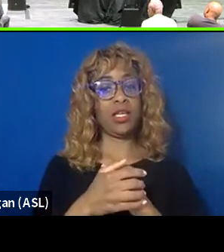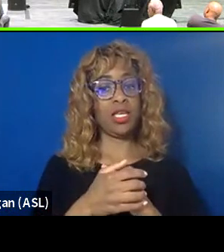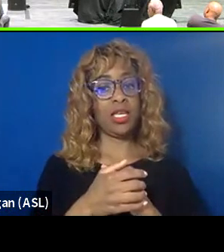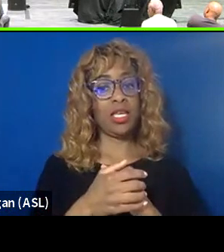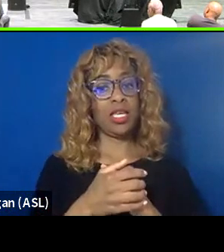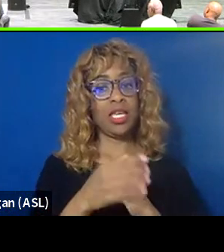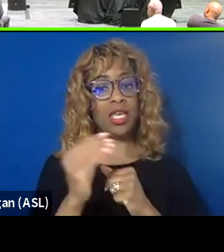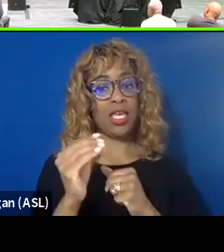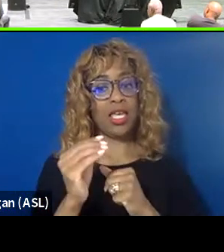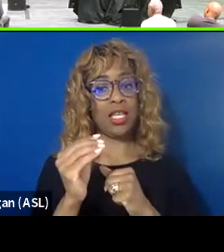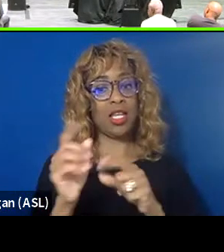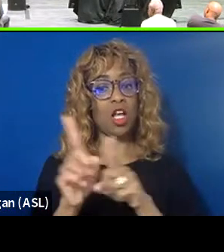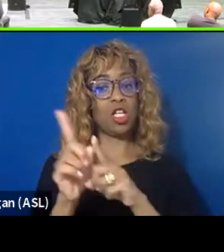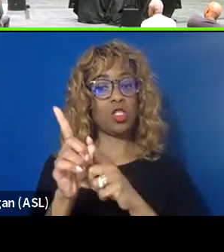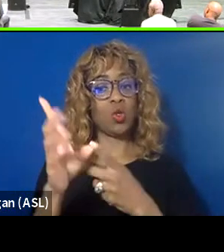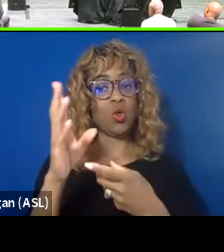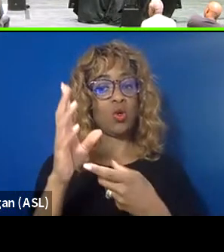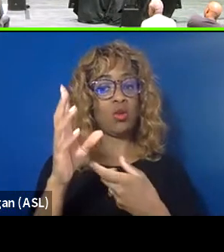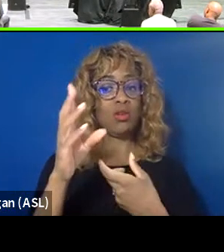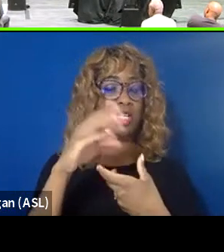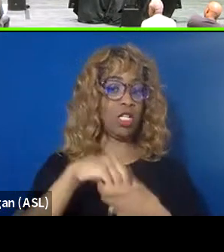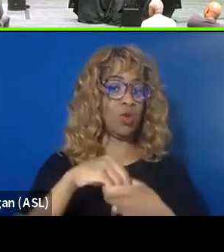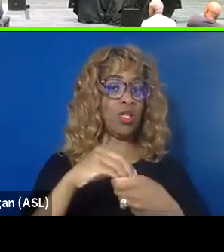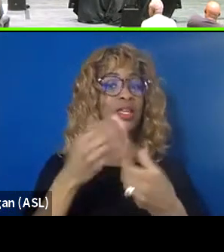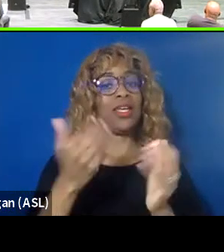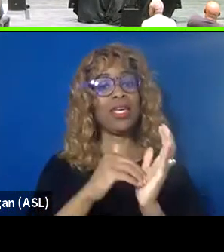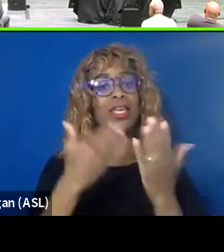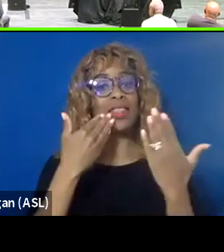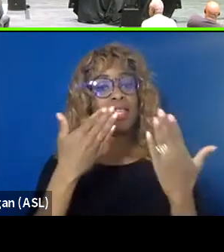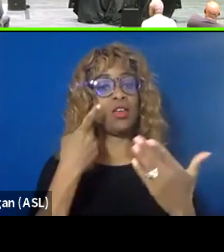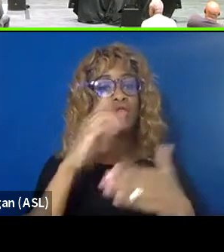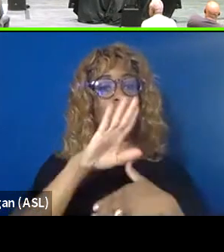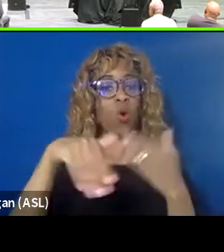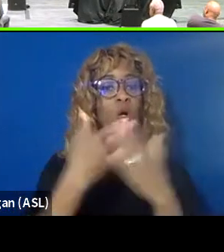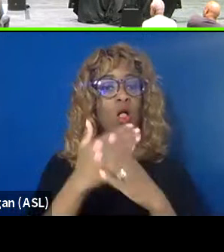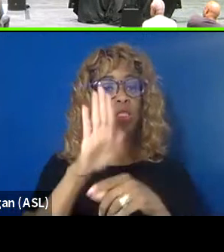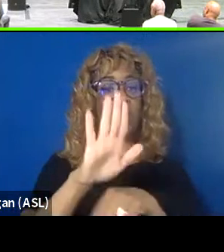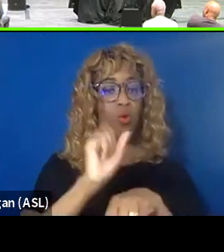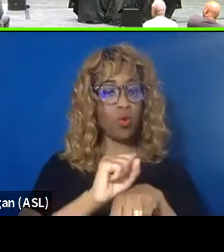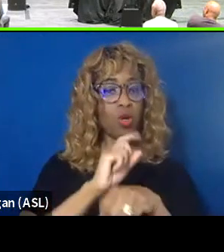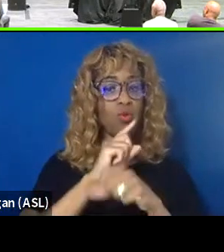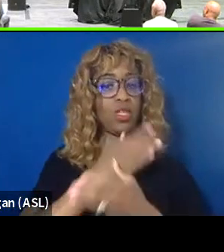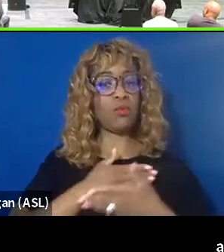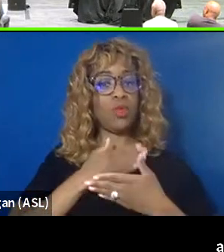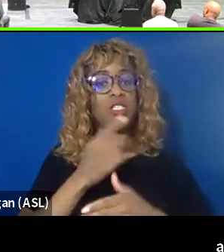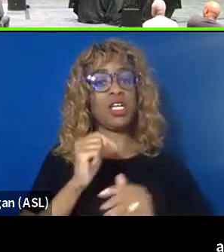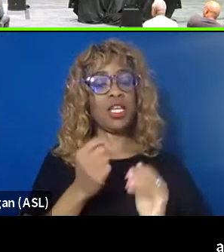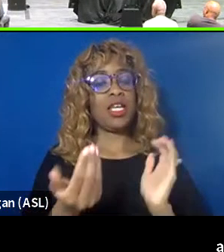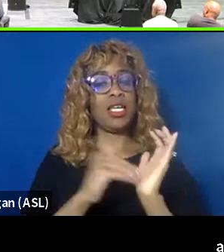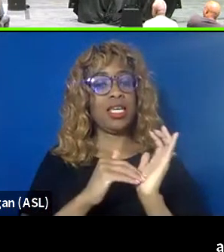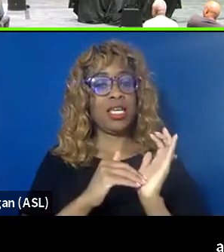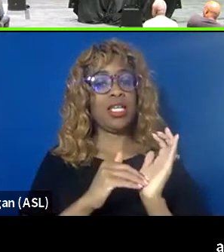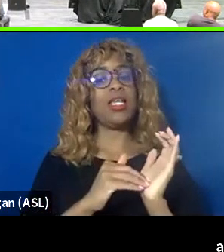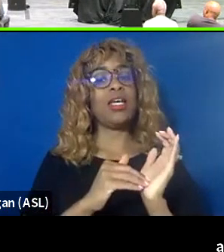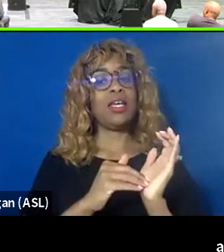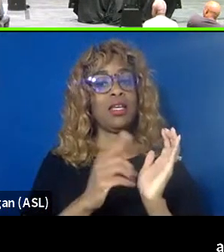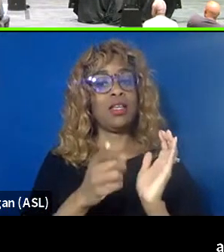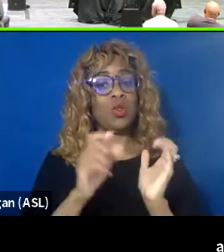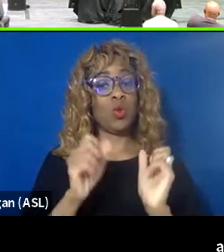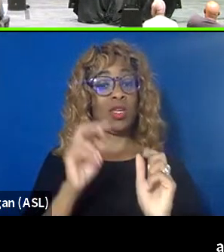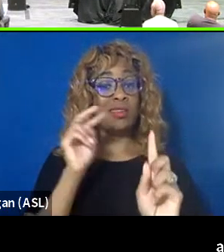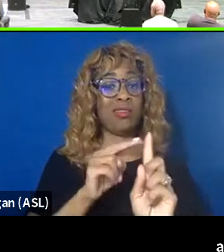and included. Again, thank you for all of your work. I appreciate it greatly. And again, my comments you can